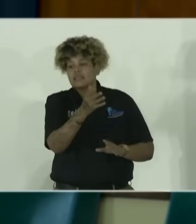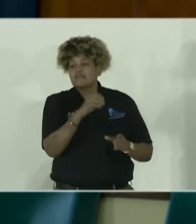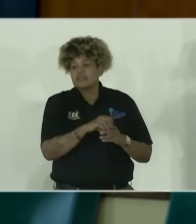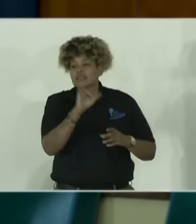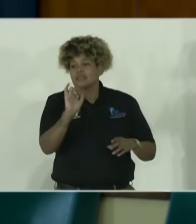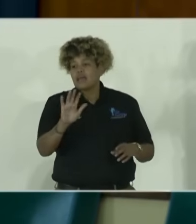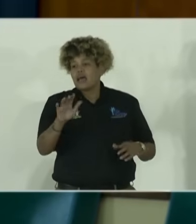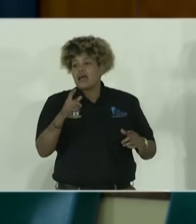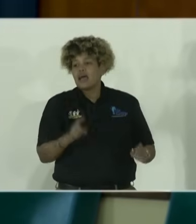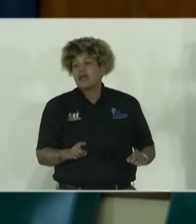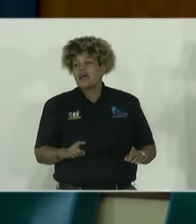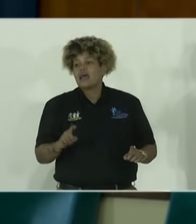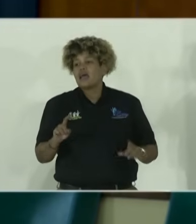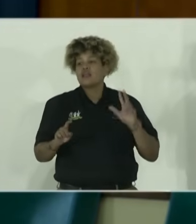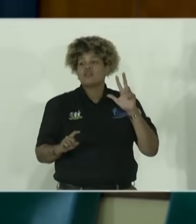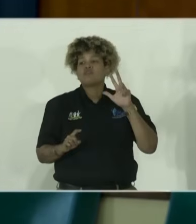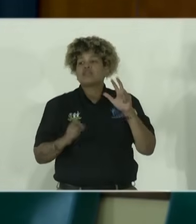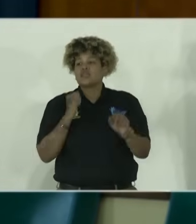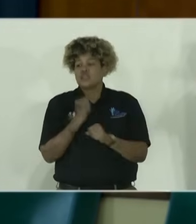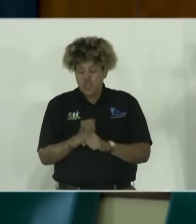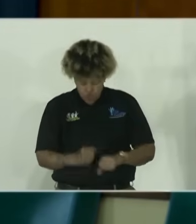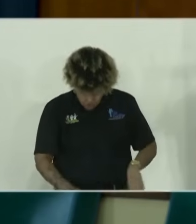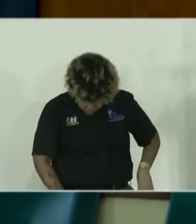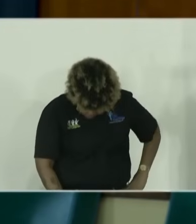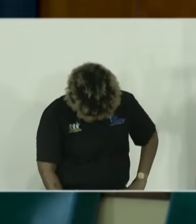within 3 years,